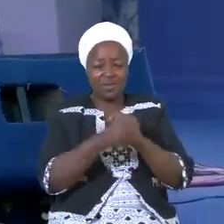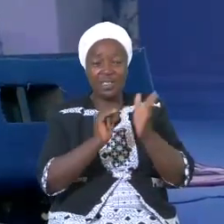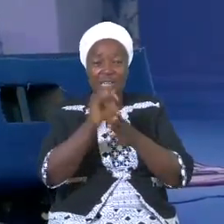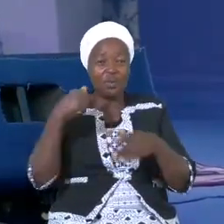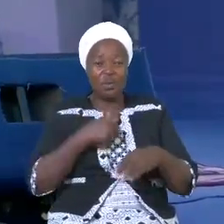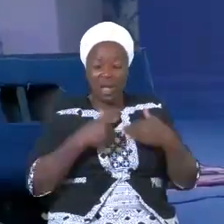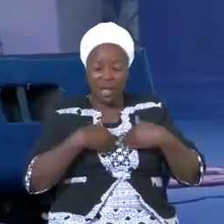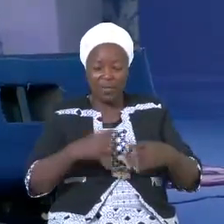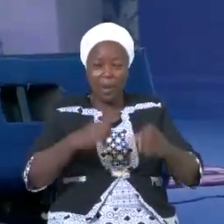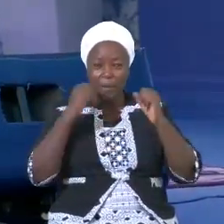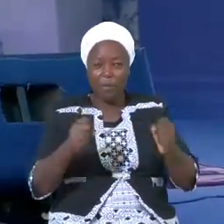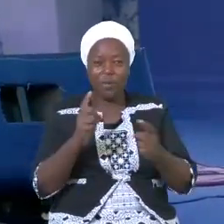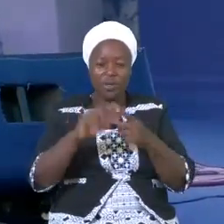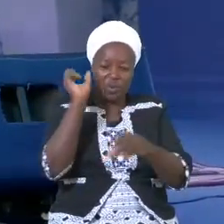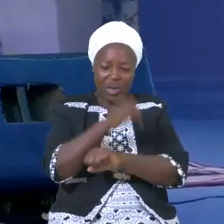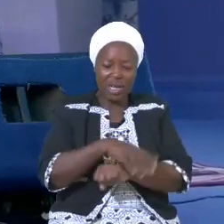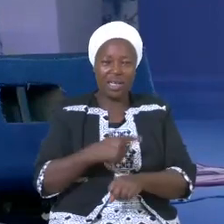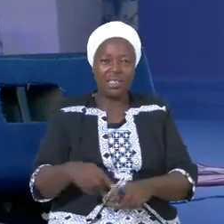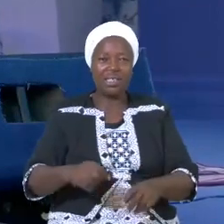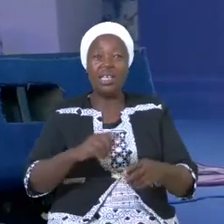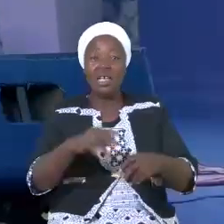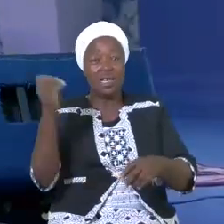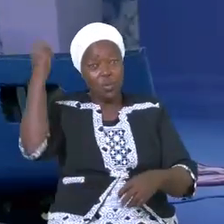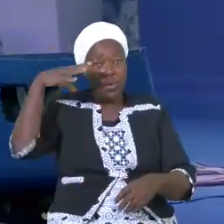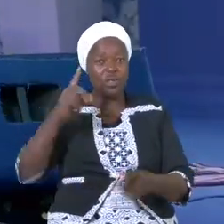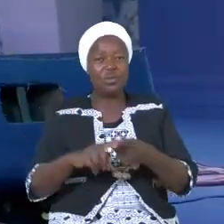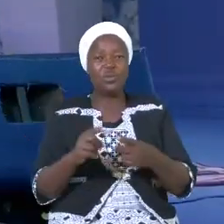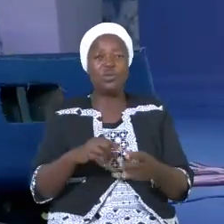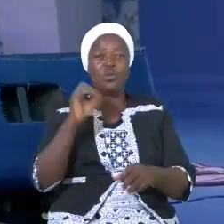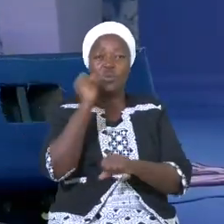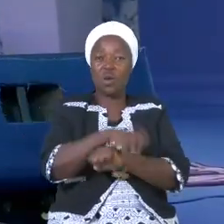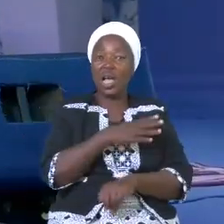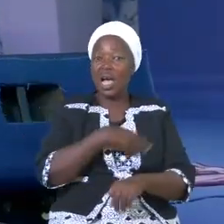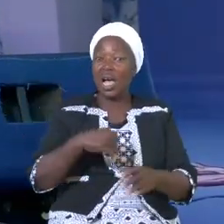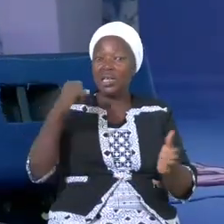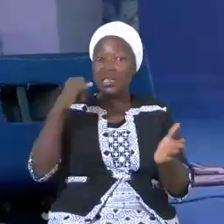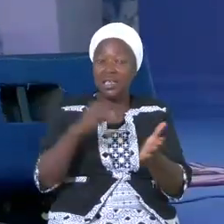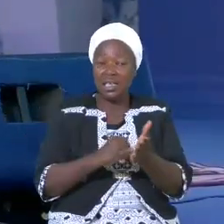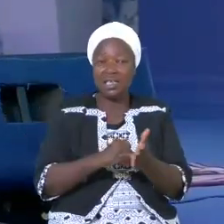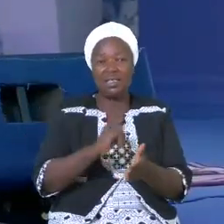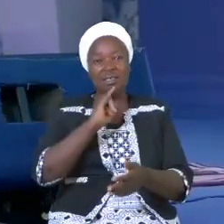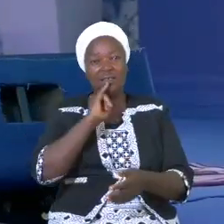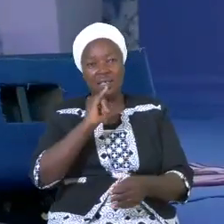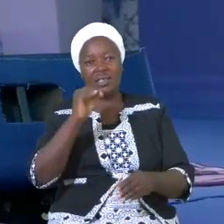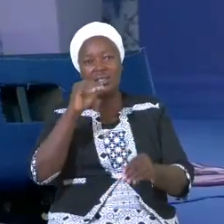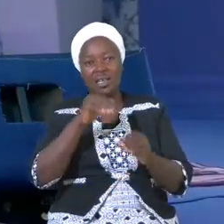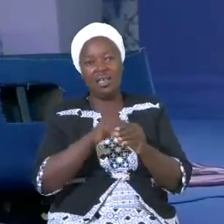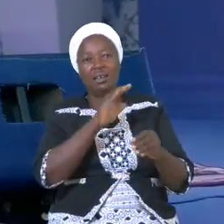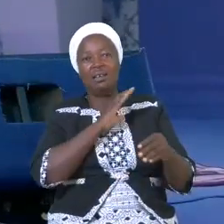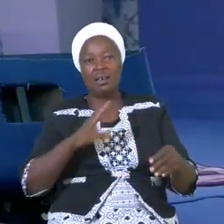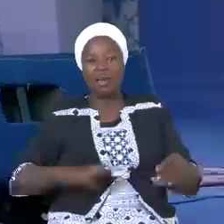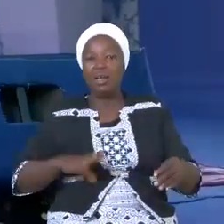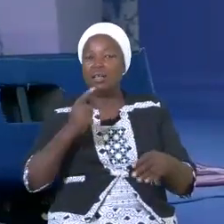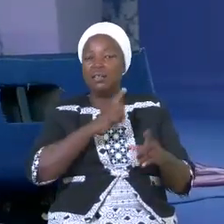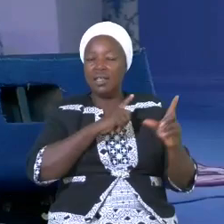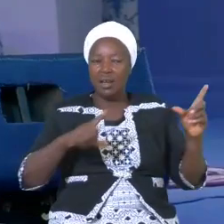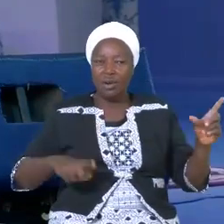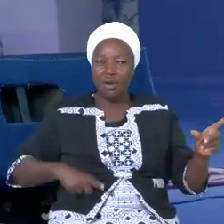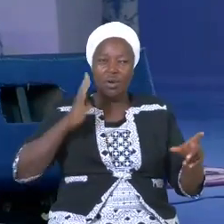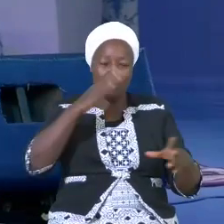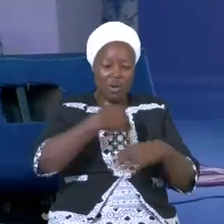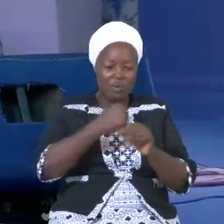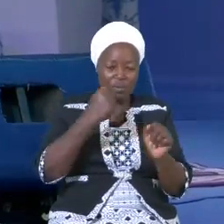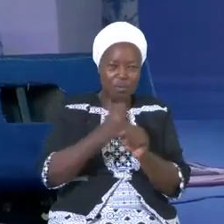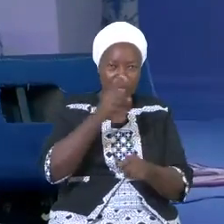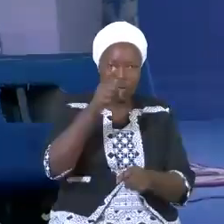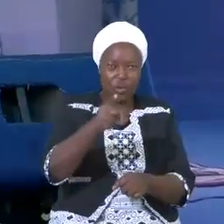the ability to conquer and it's in christ the lord will make you an